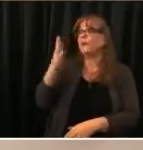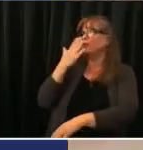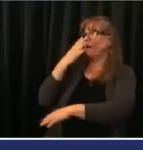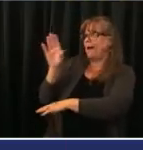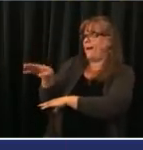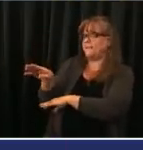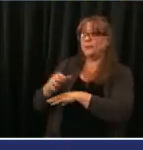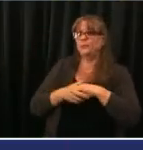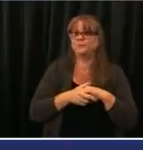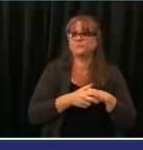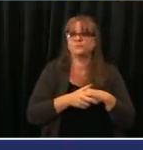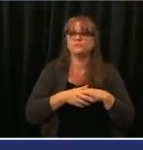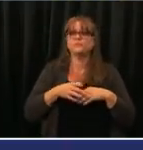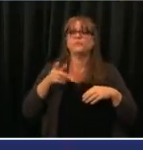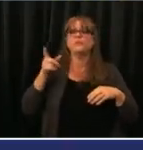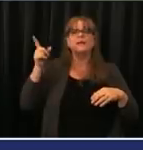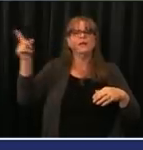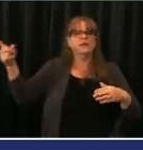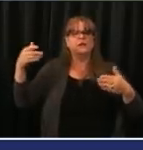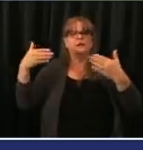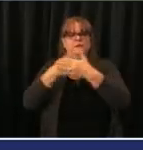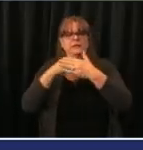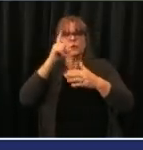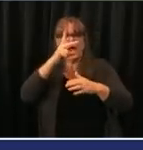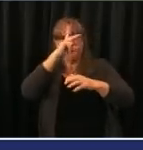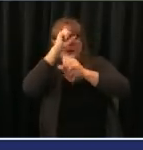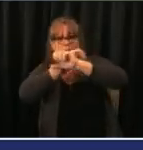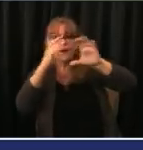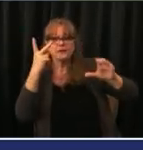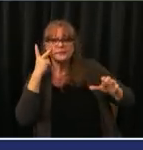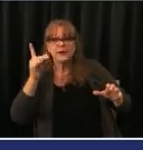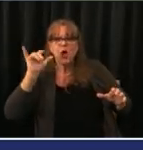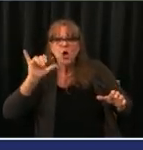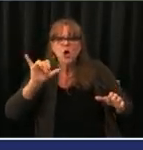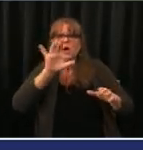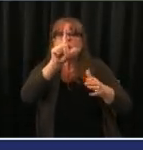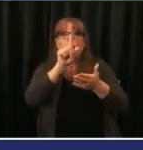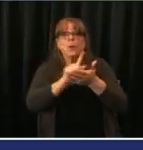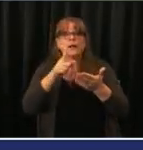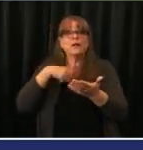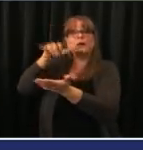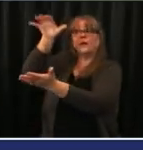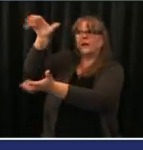our best estimate for what the weekly allocations from the federal government will